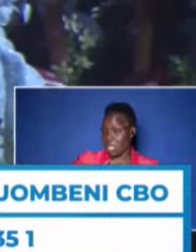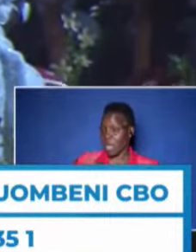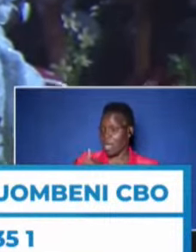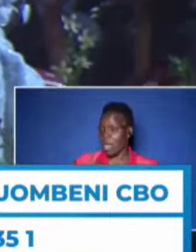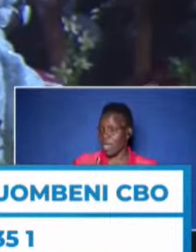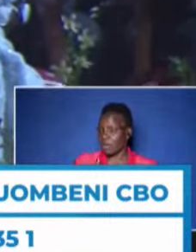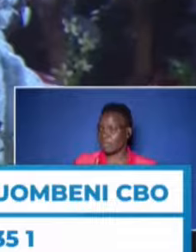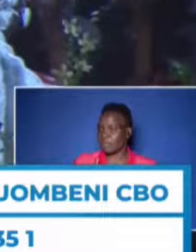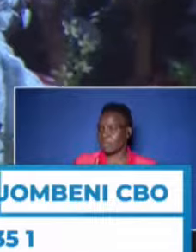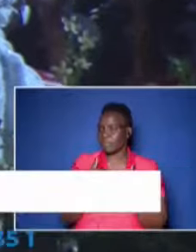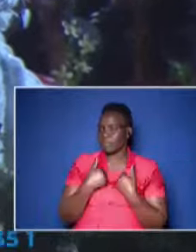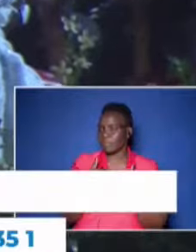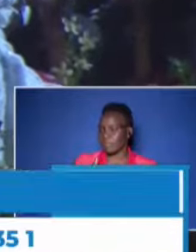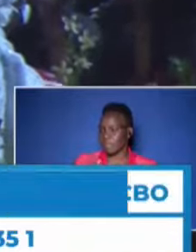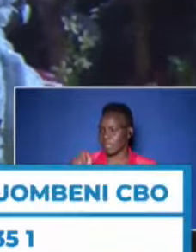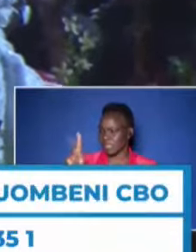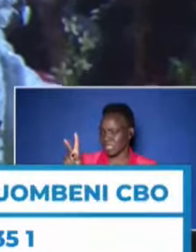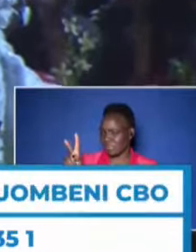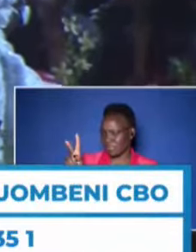TV